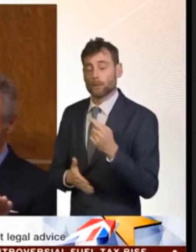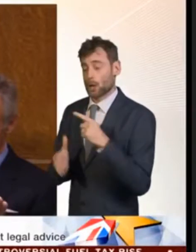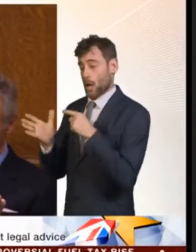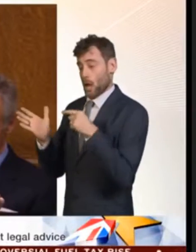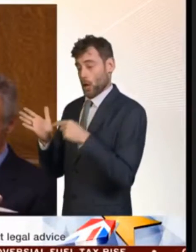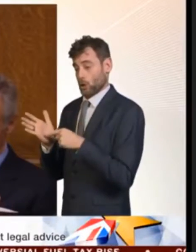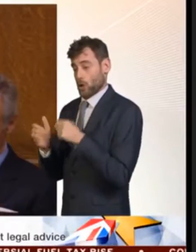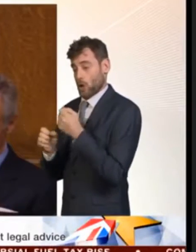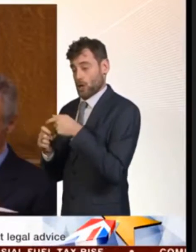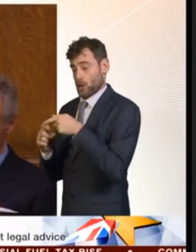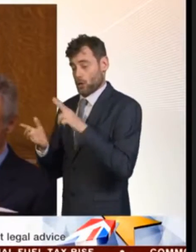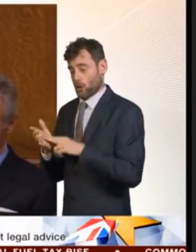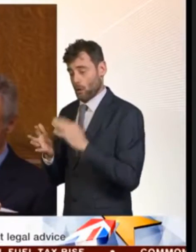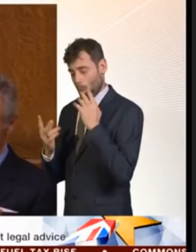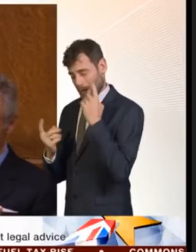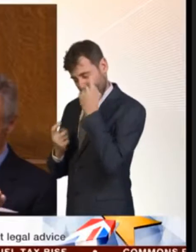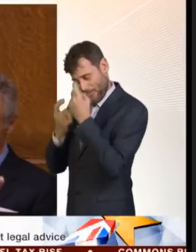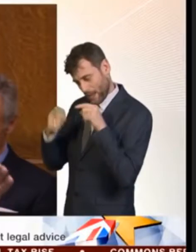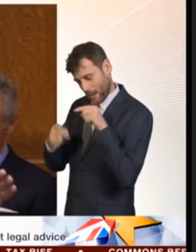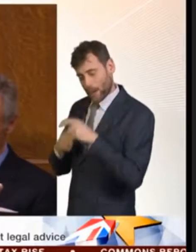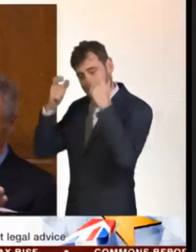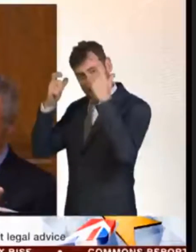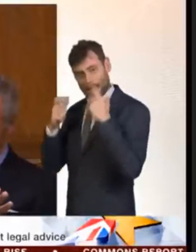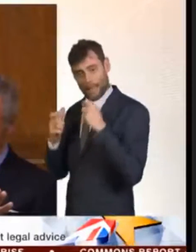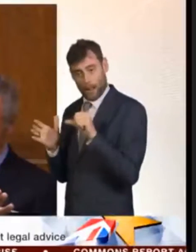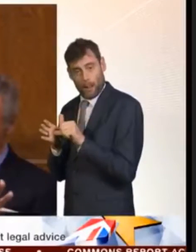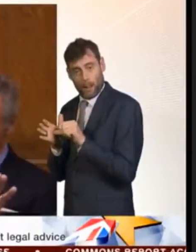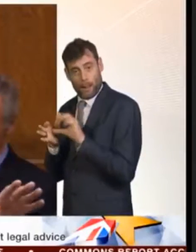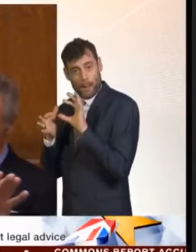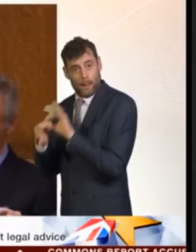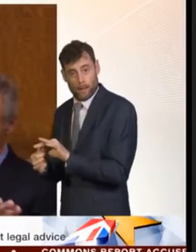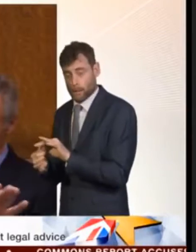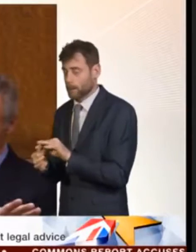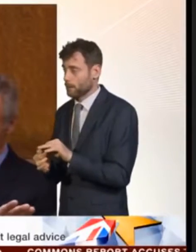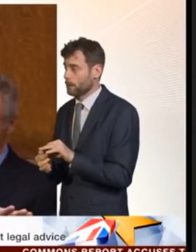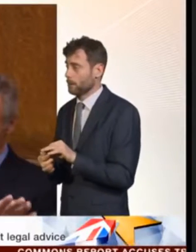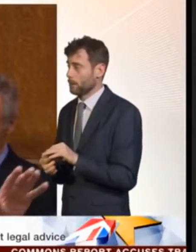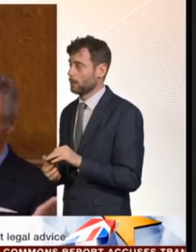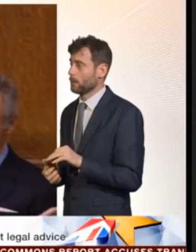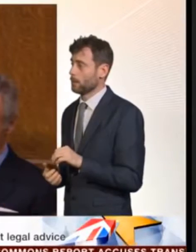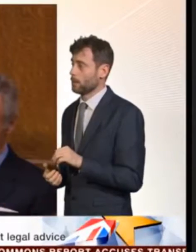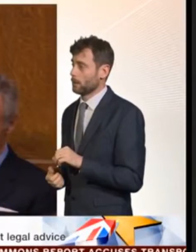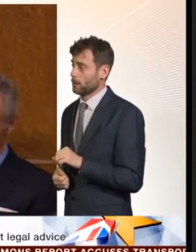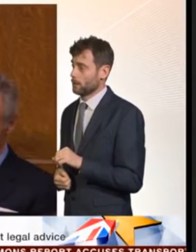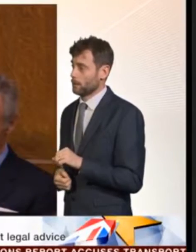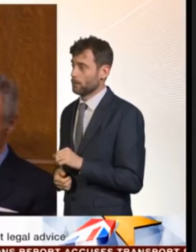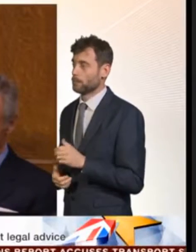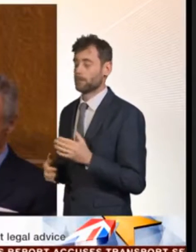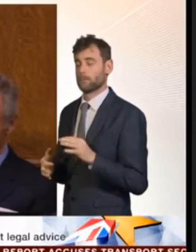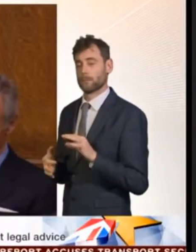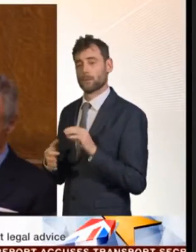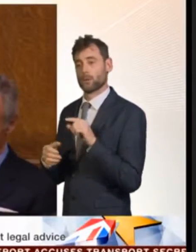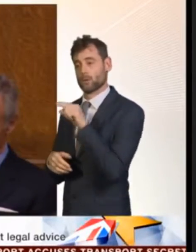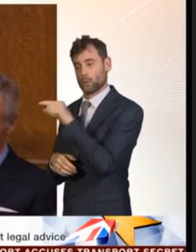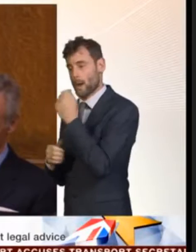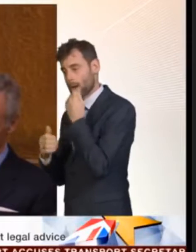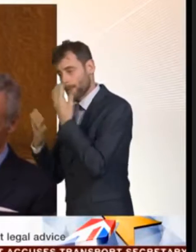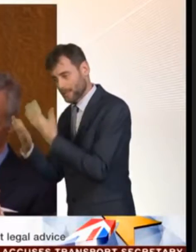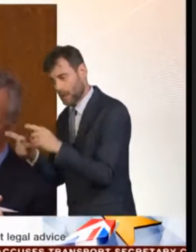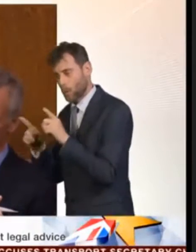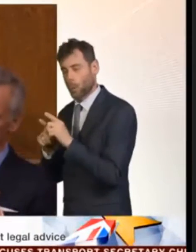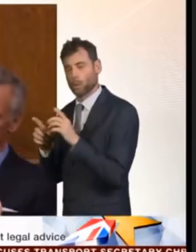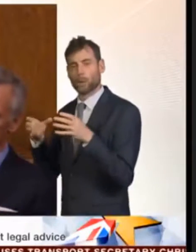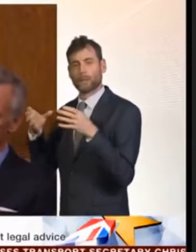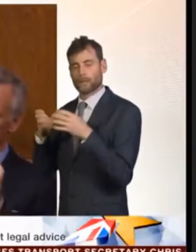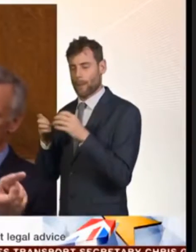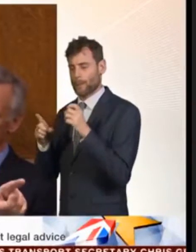the legal implications of a department's proposed course of action, in this case number 10 and the Department of DEXU, will find